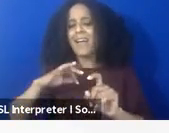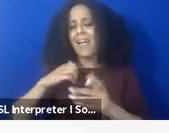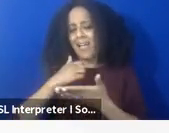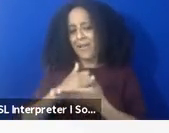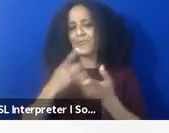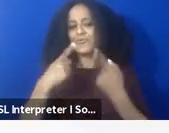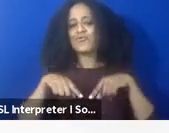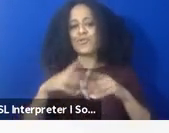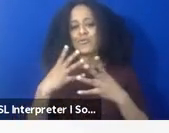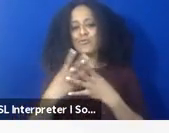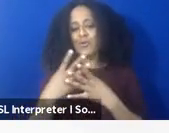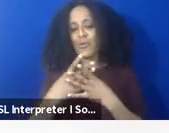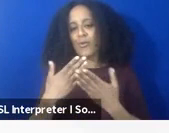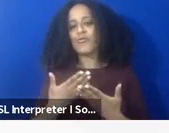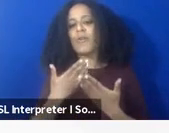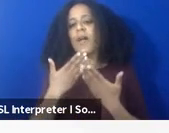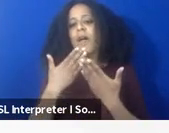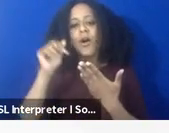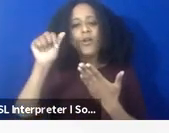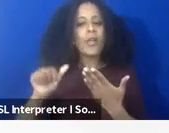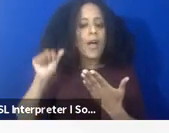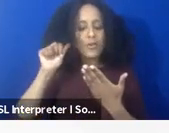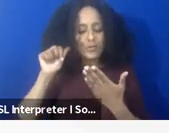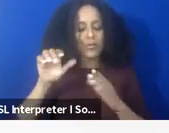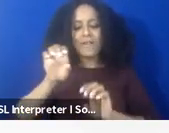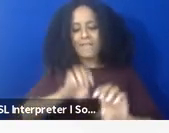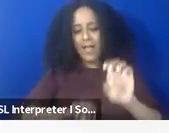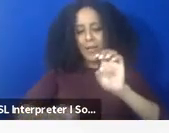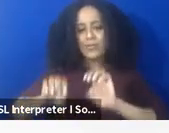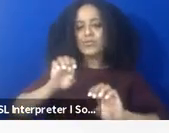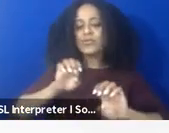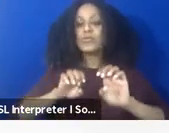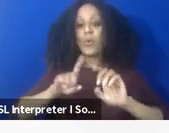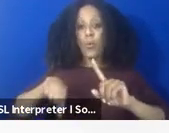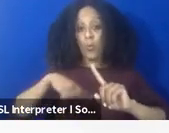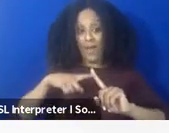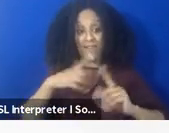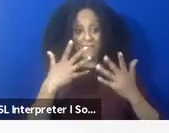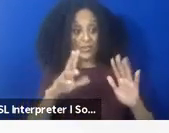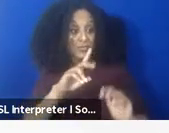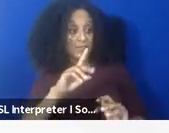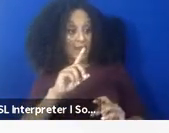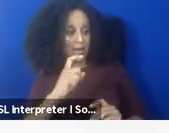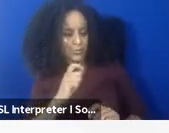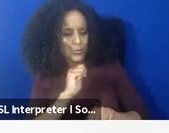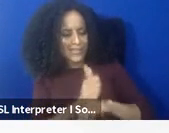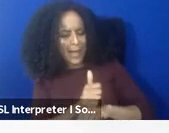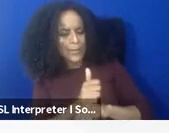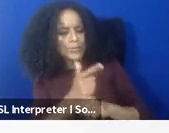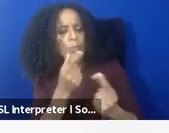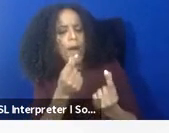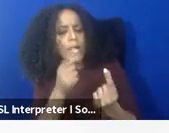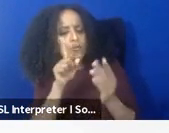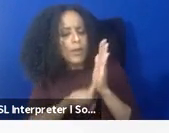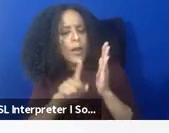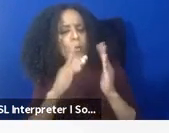We recommend a comprehensive audiological evaluation upon the diagnosis, really to establish a baseline. And from there, every couple of